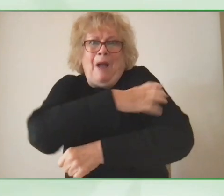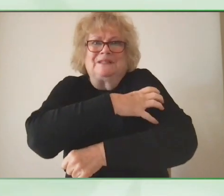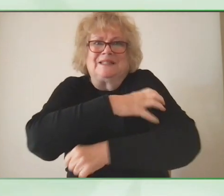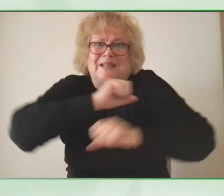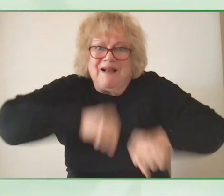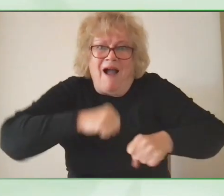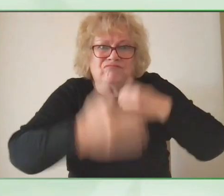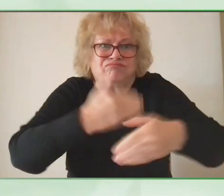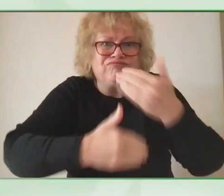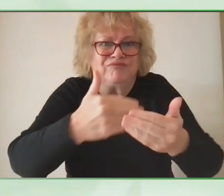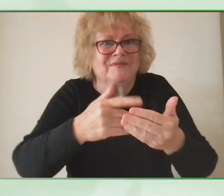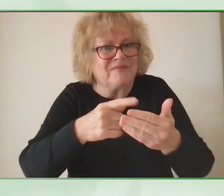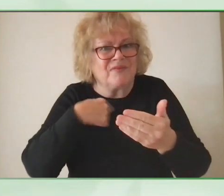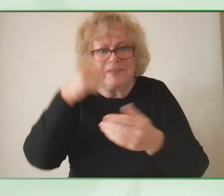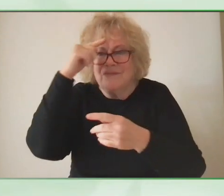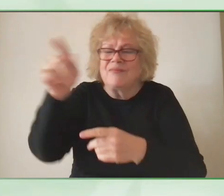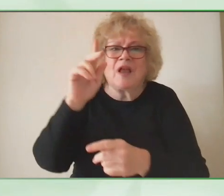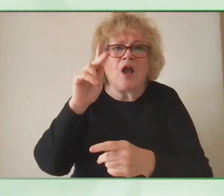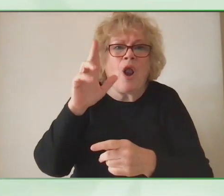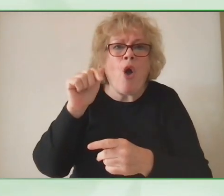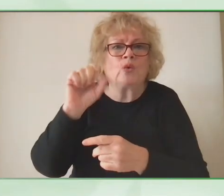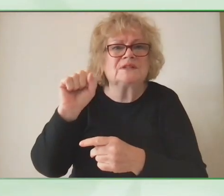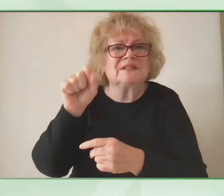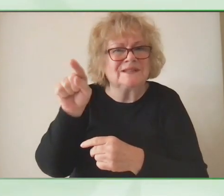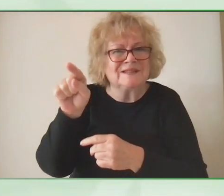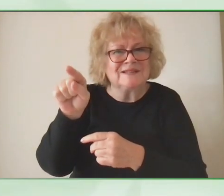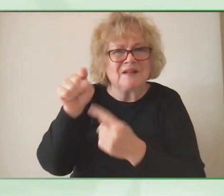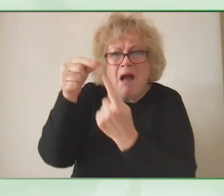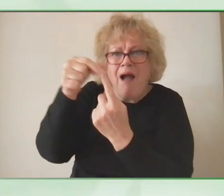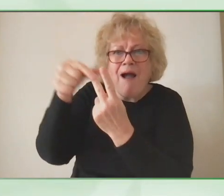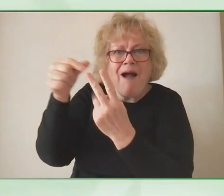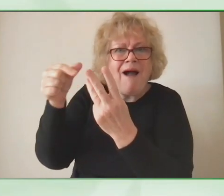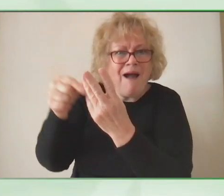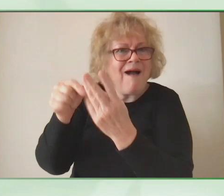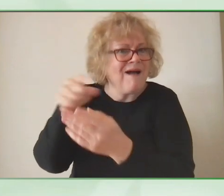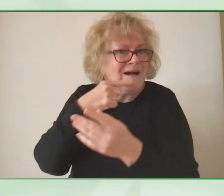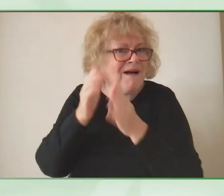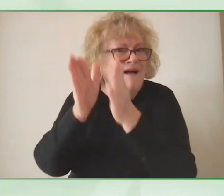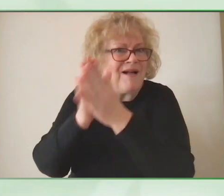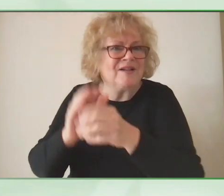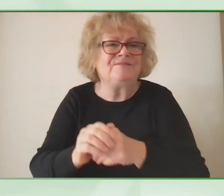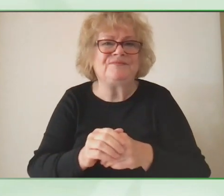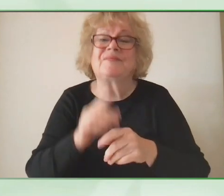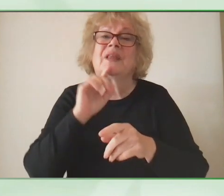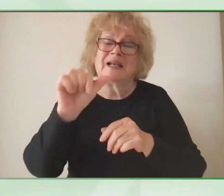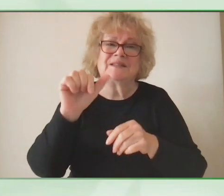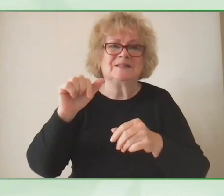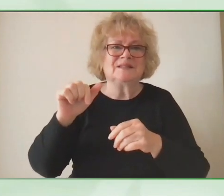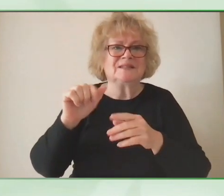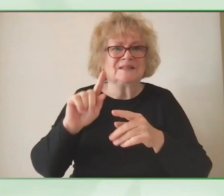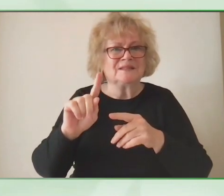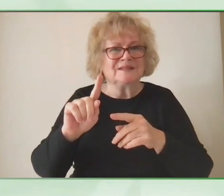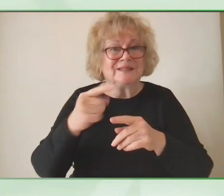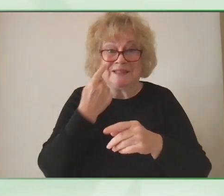you see a path to a holistic funding overhaul where we focus on approaching funding